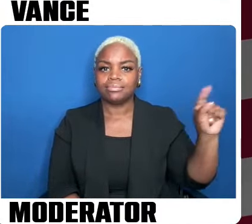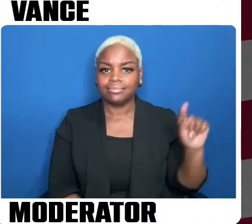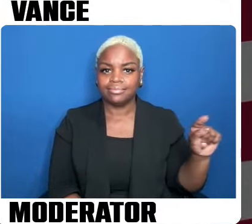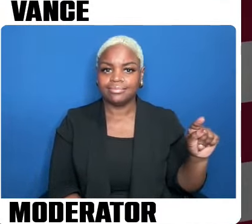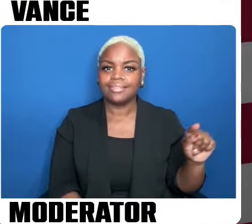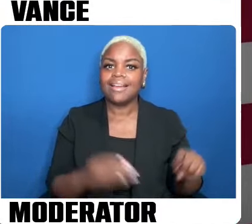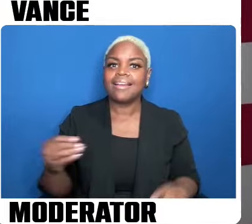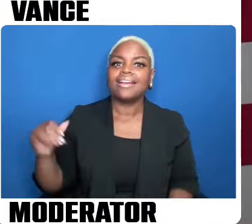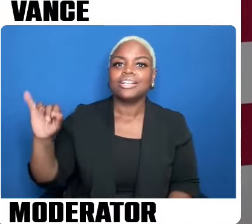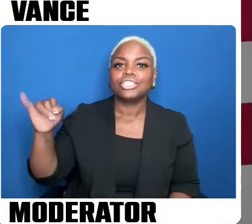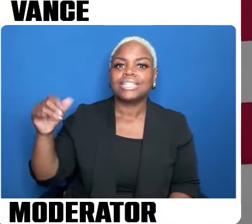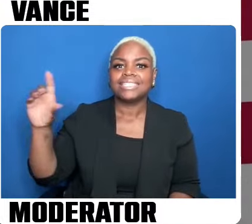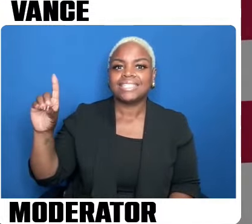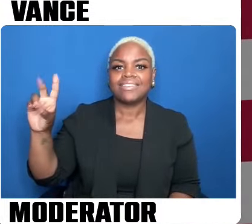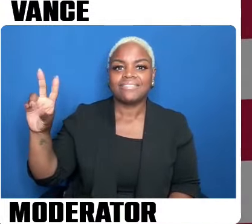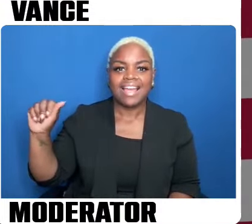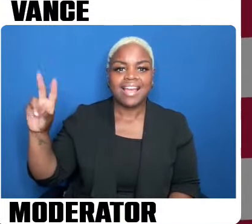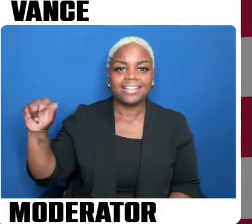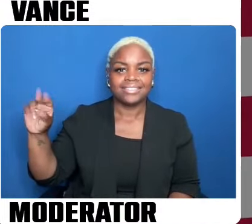the first time.